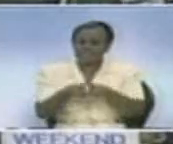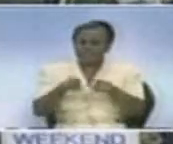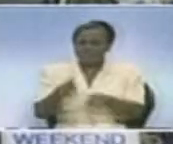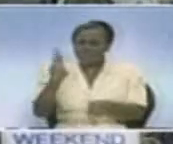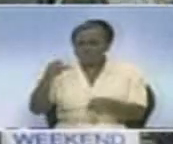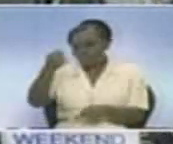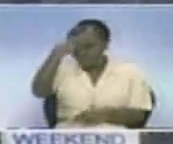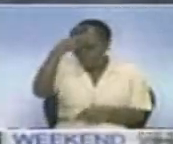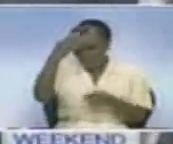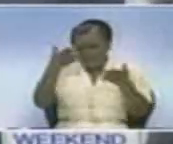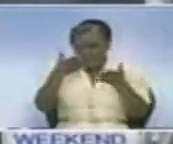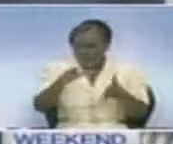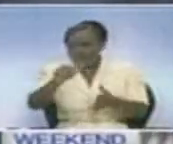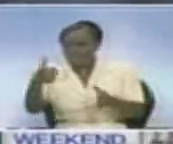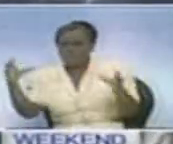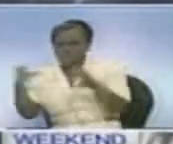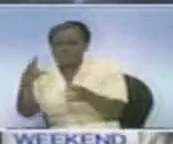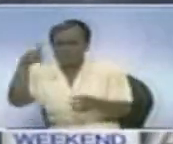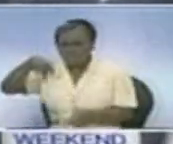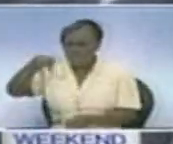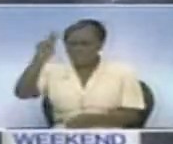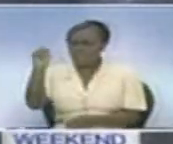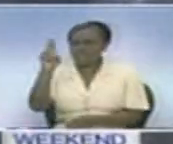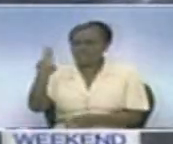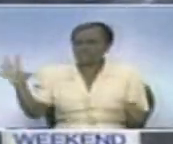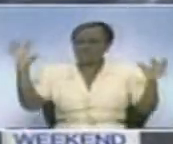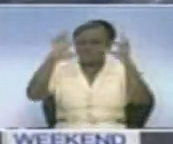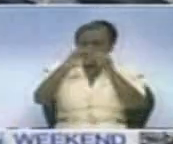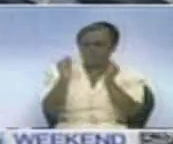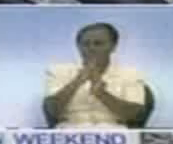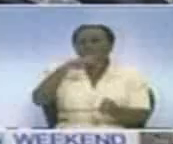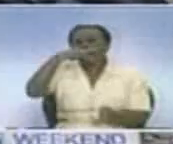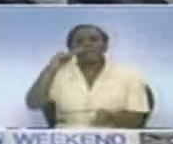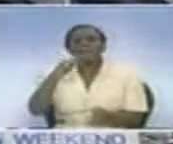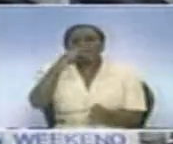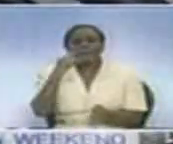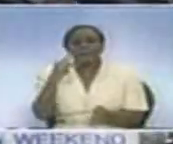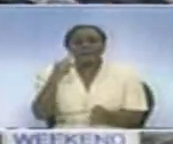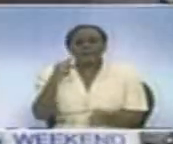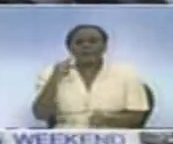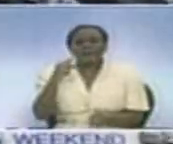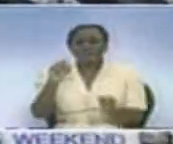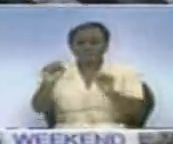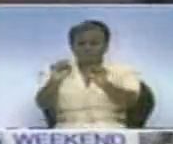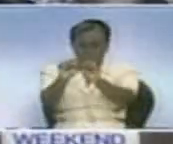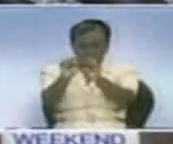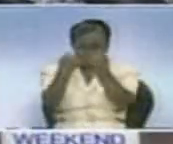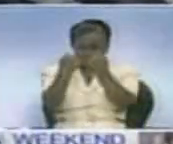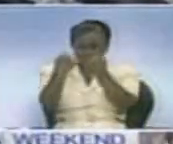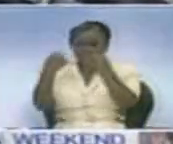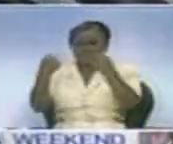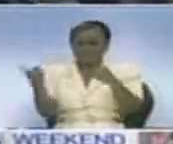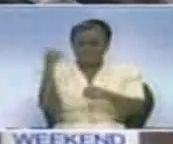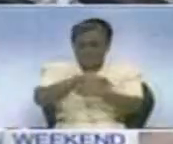Wetangula were in the now defunct PNU, later to be joined by Kalonzo Musyoka. Na siku ya ukombozi ni tarehe